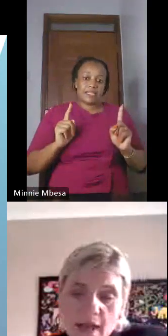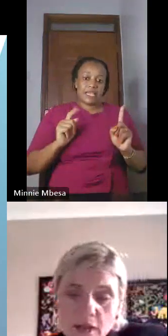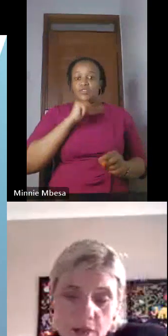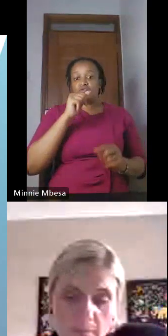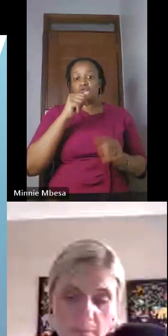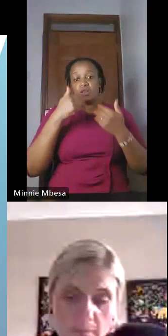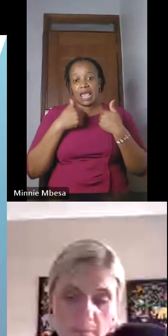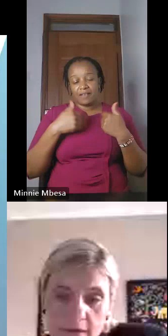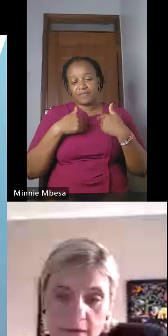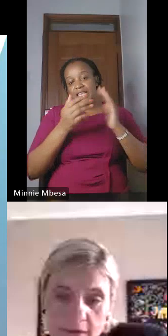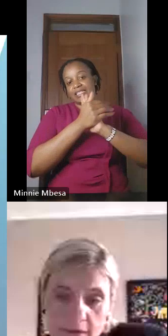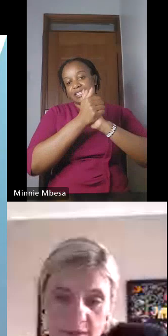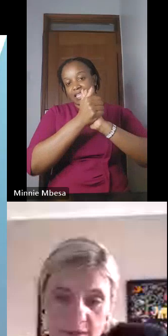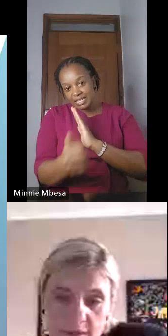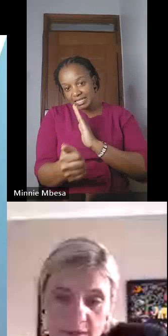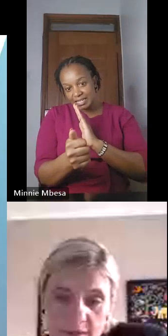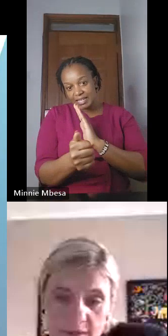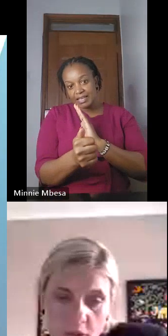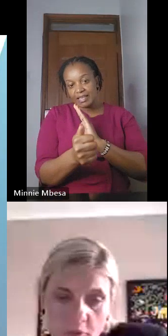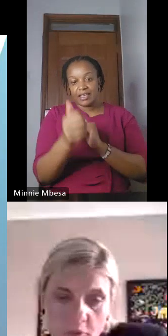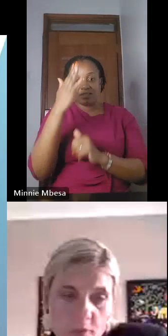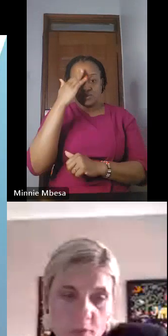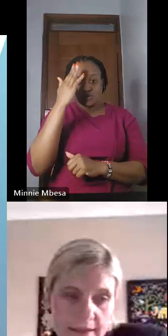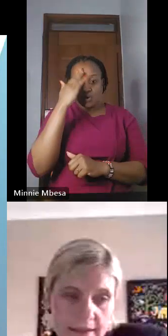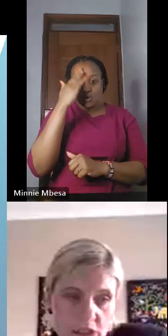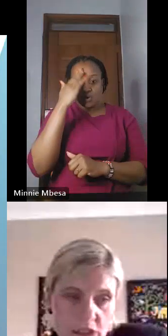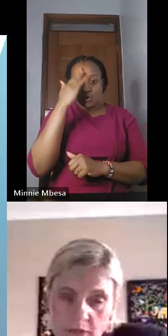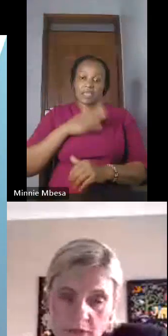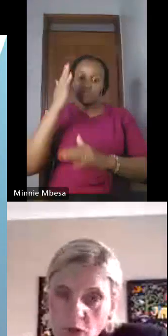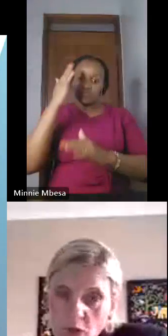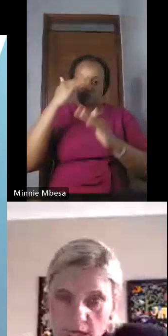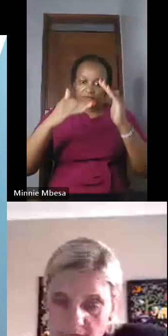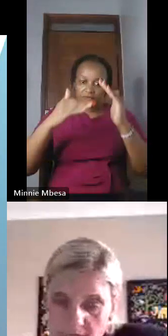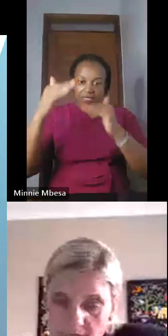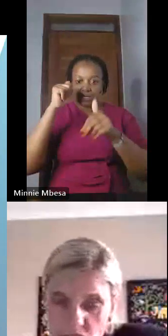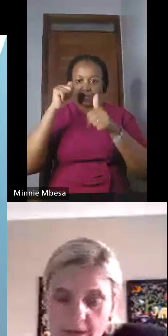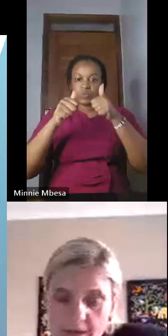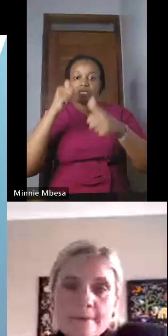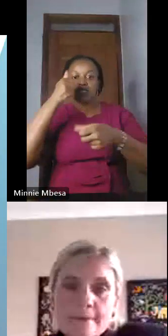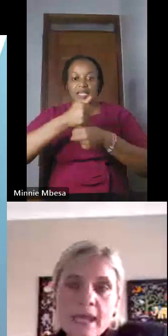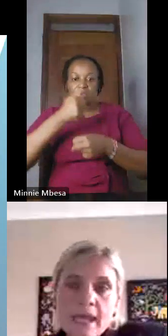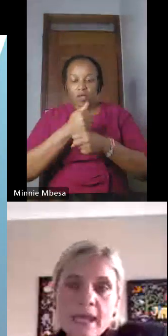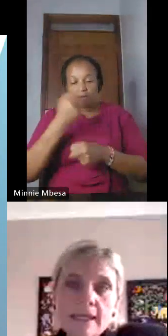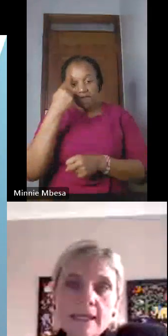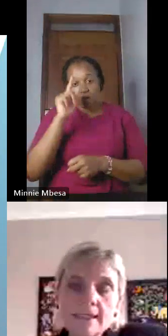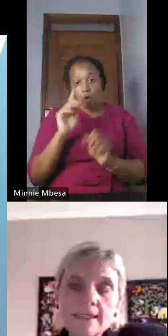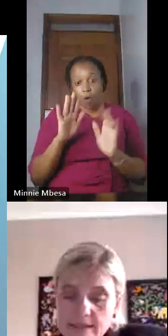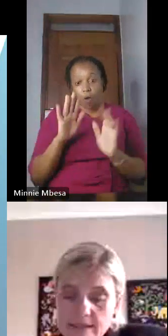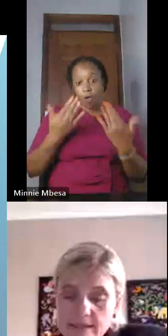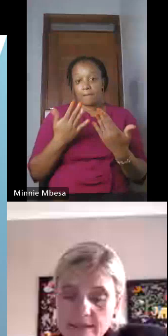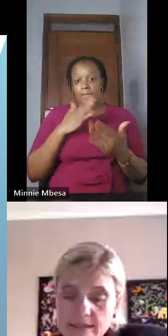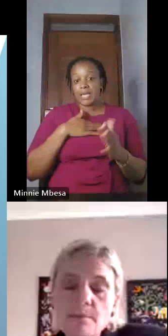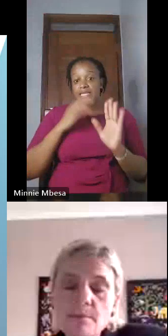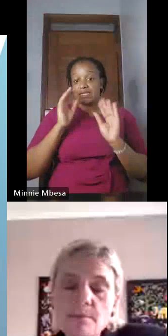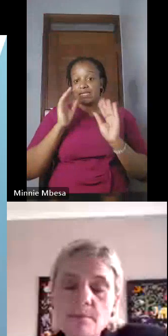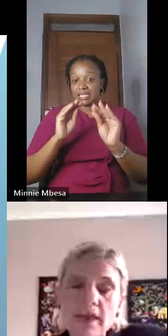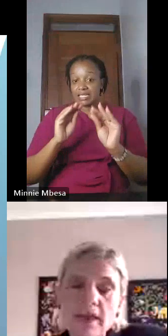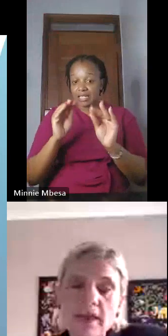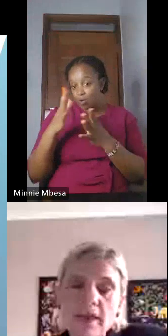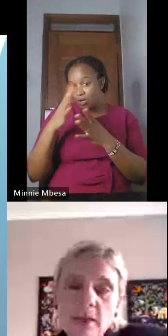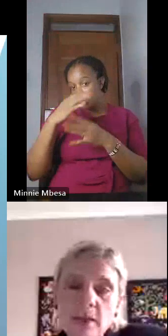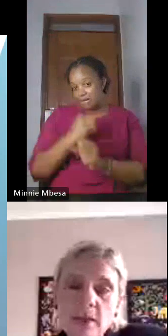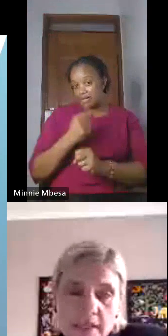And my university that I work for, or my teaching organization, has said that when I come